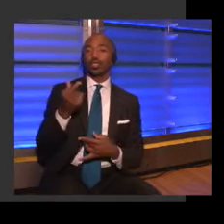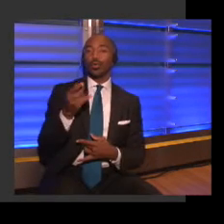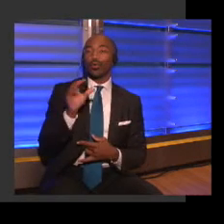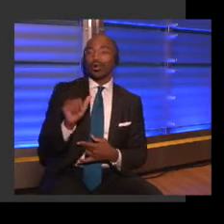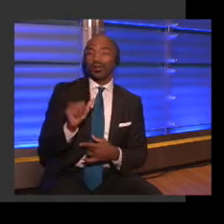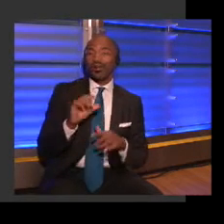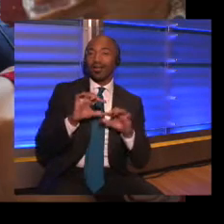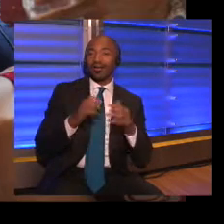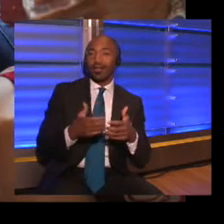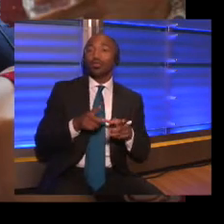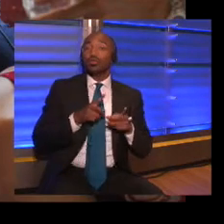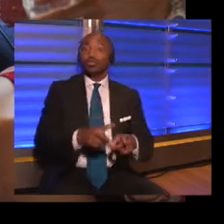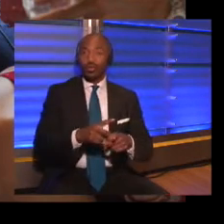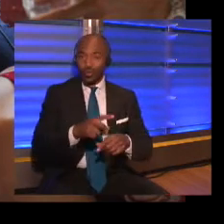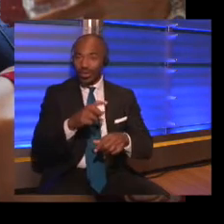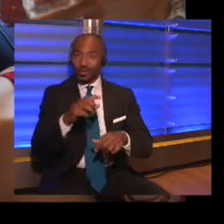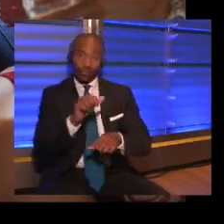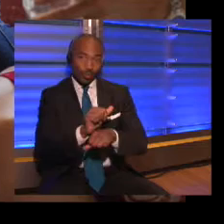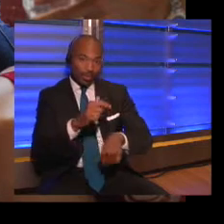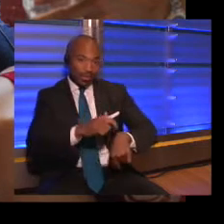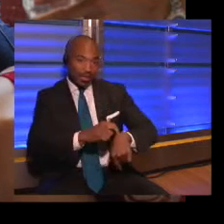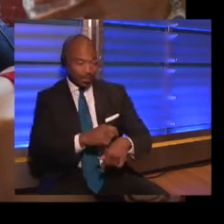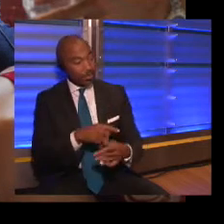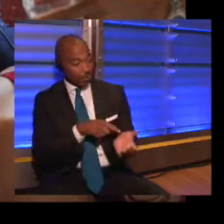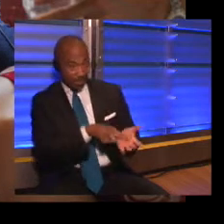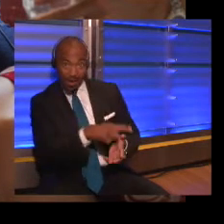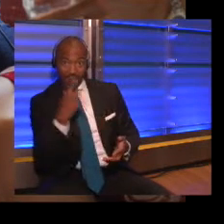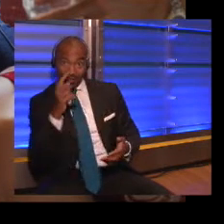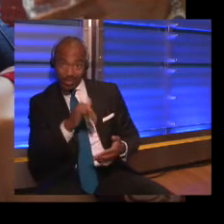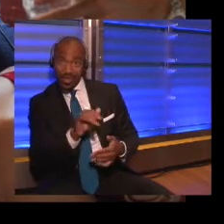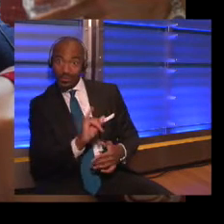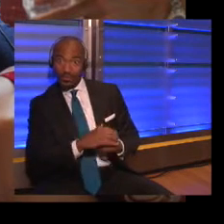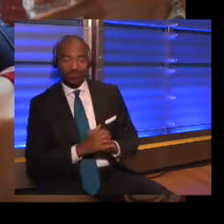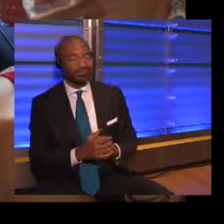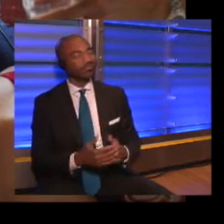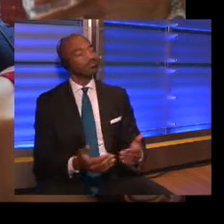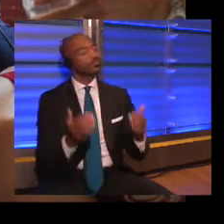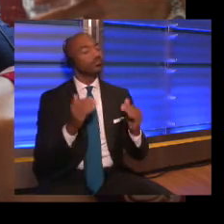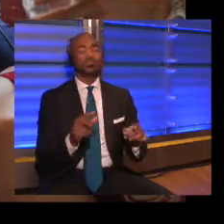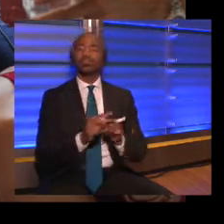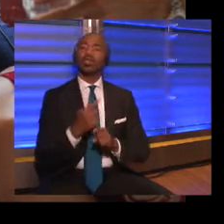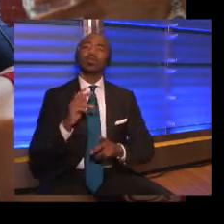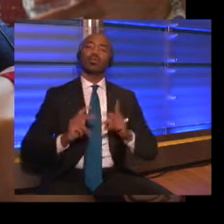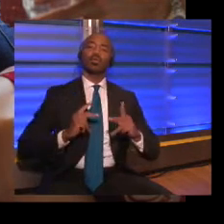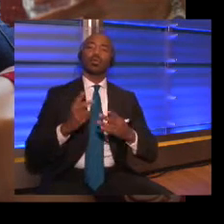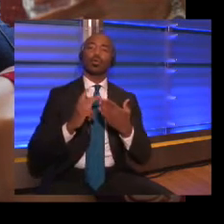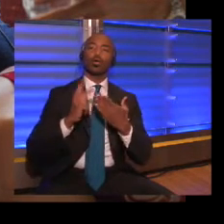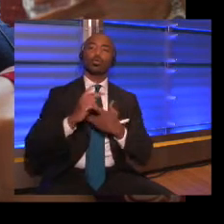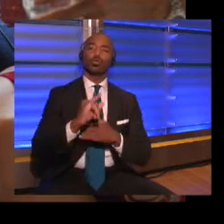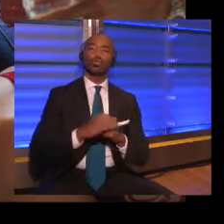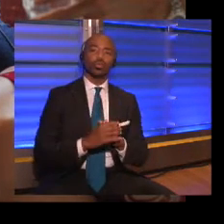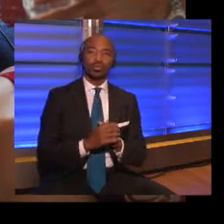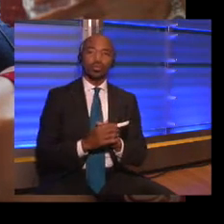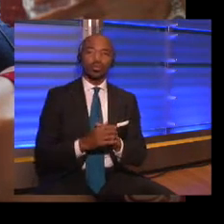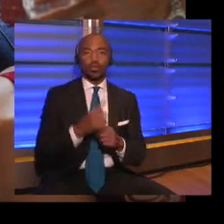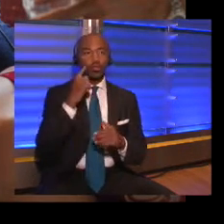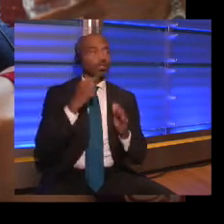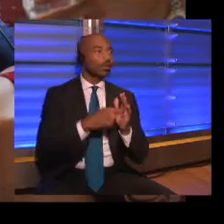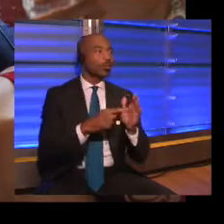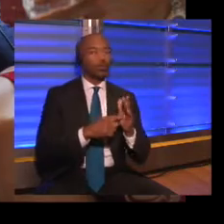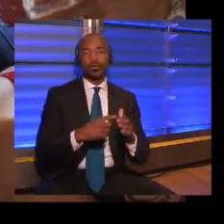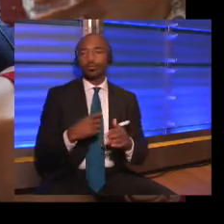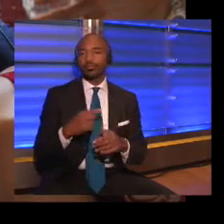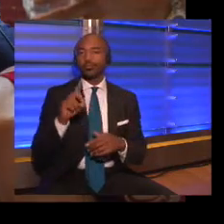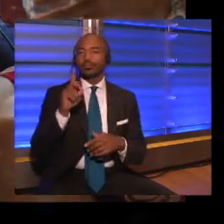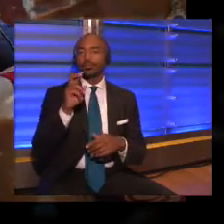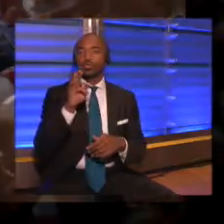do it. And then we also, through our people programs, things like as simple as having dry cleaning. Bring